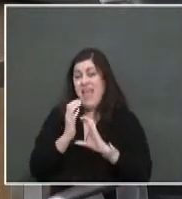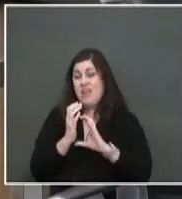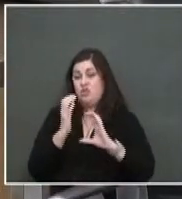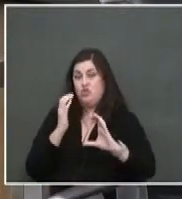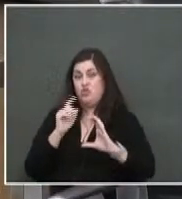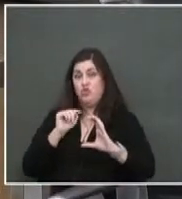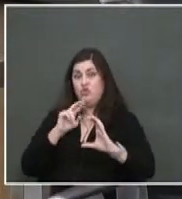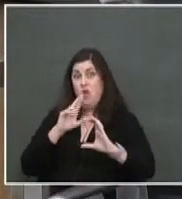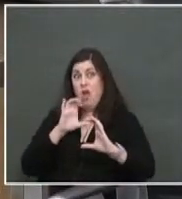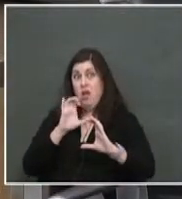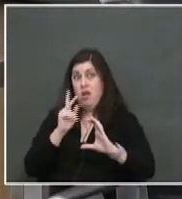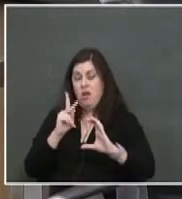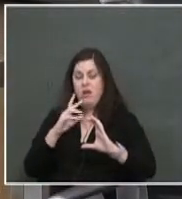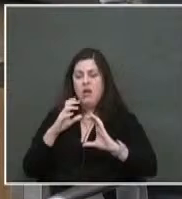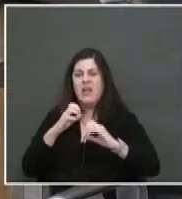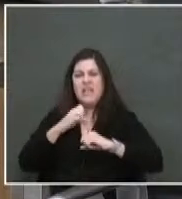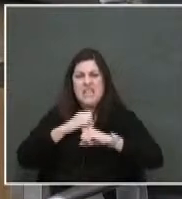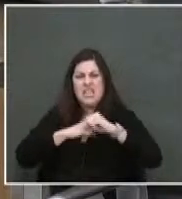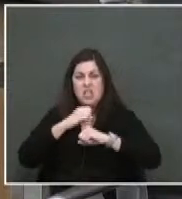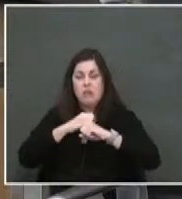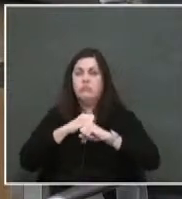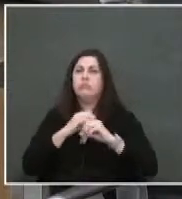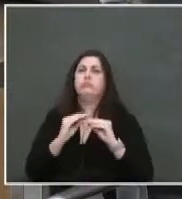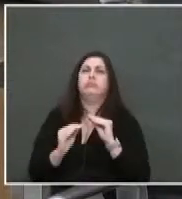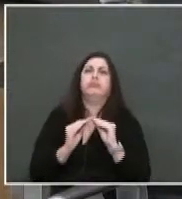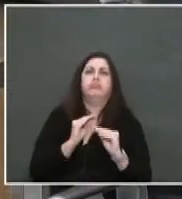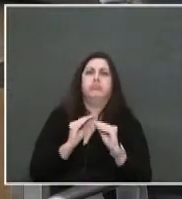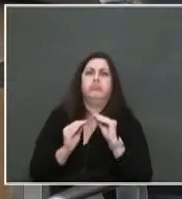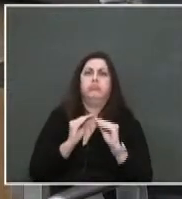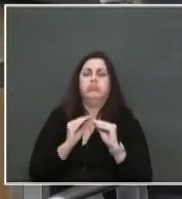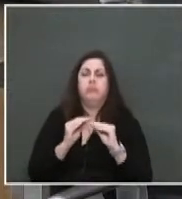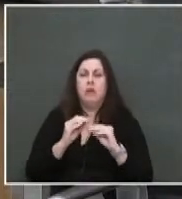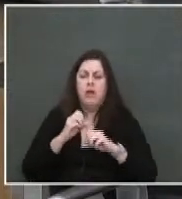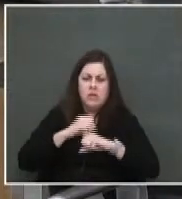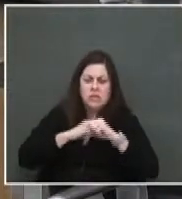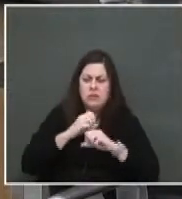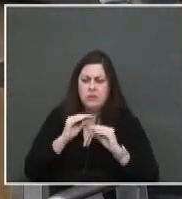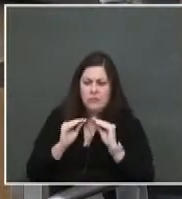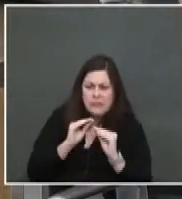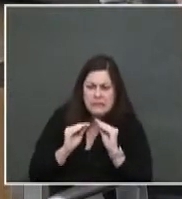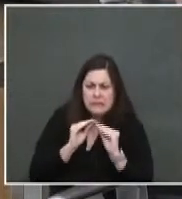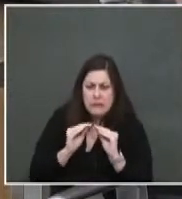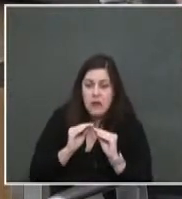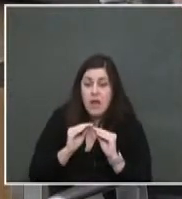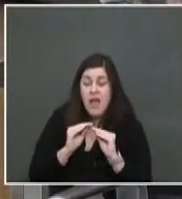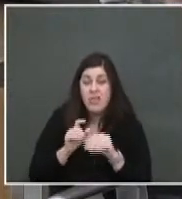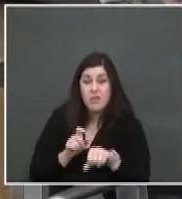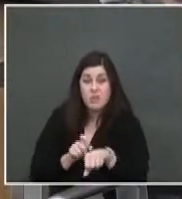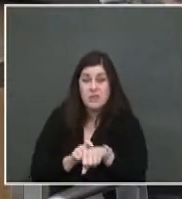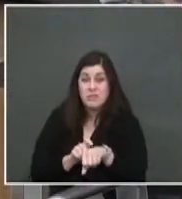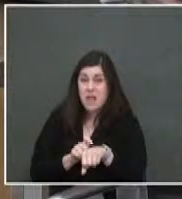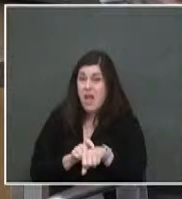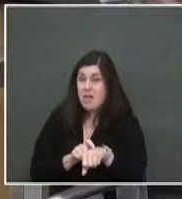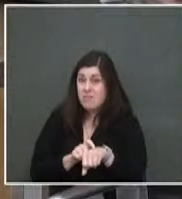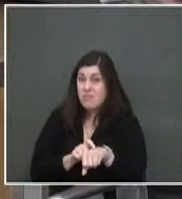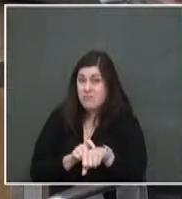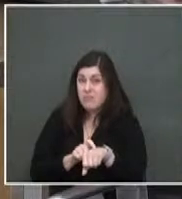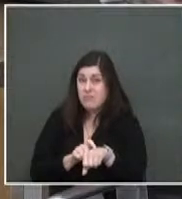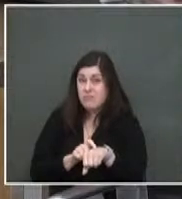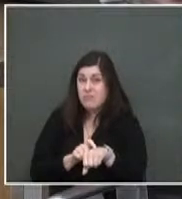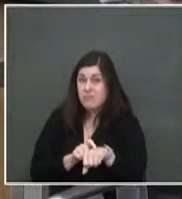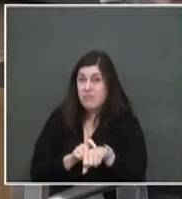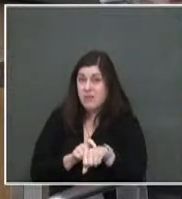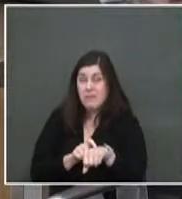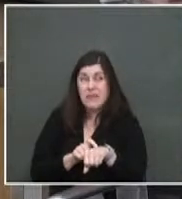was in the shop, I guess. It needed some repair. And there was a period of time, I